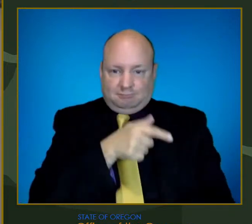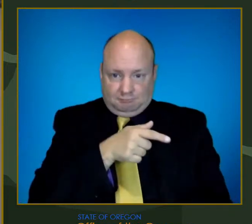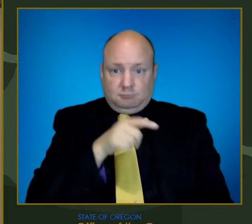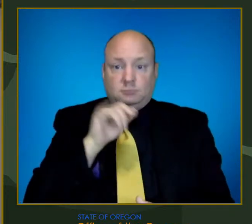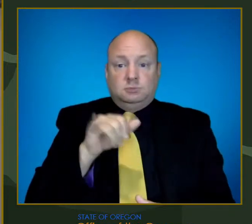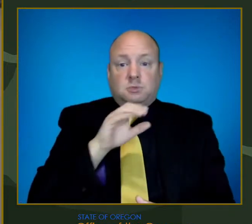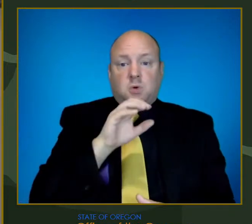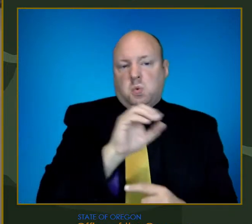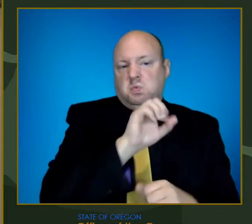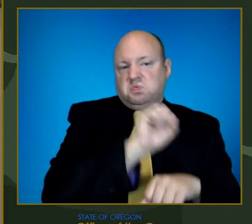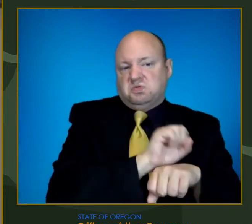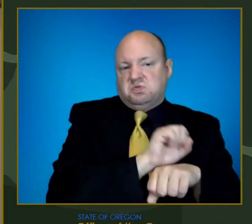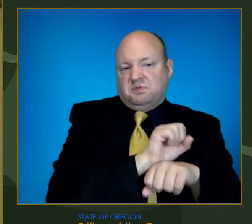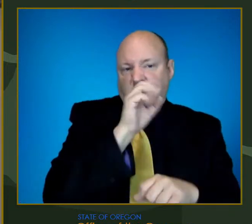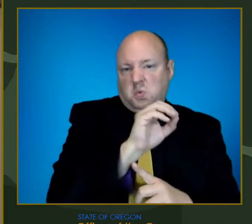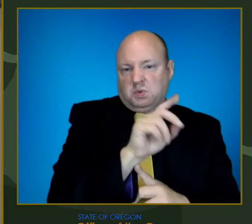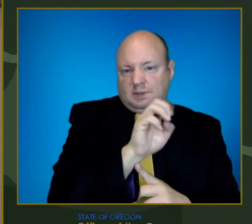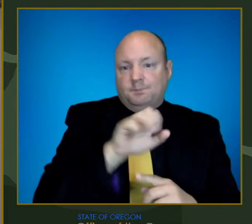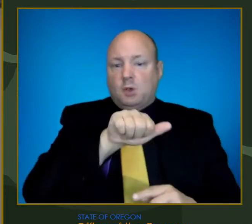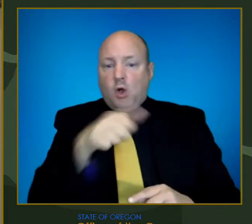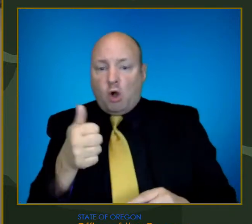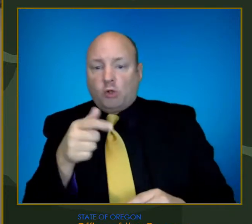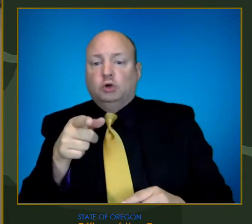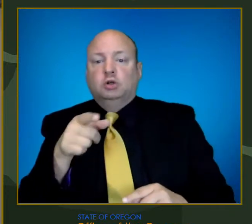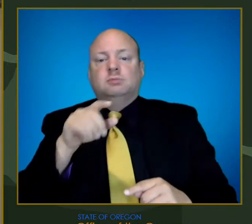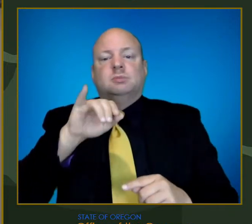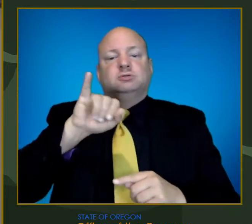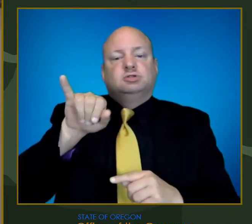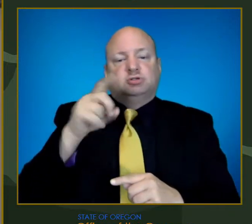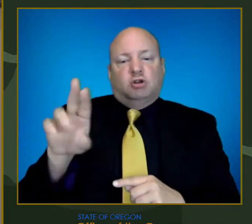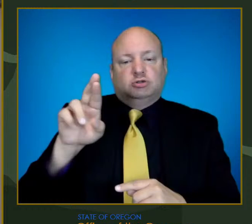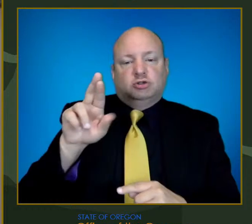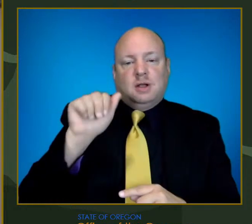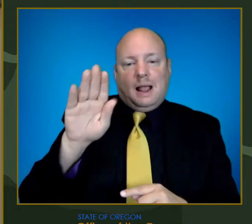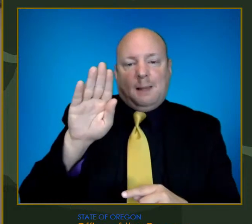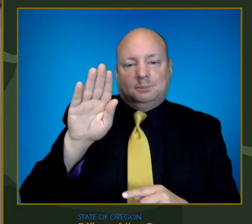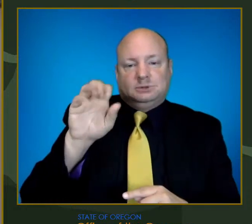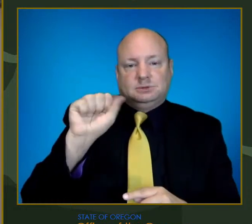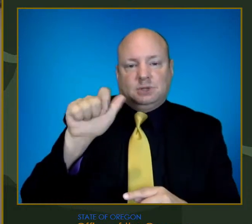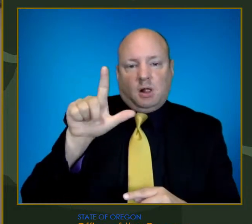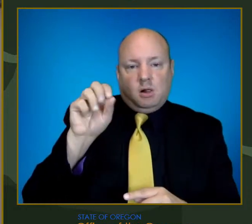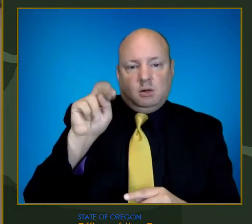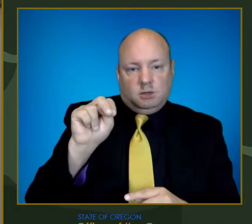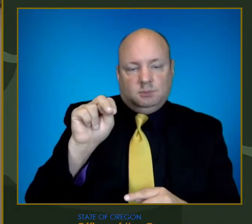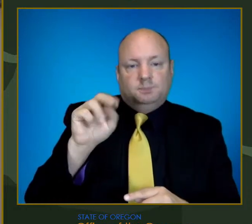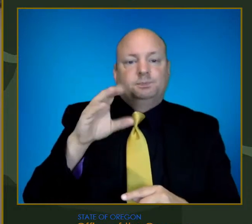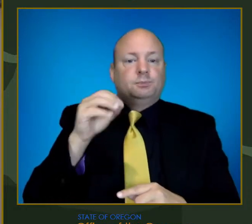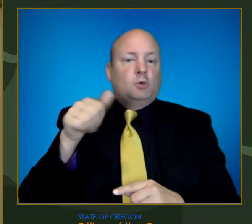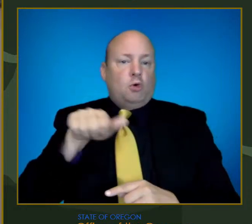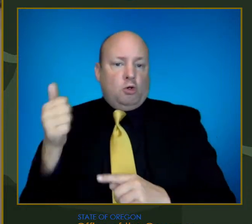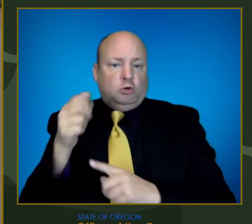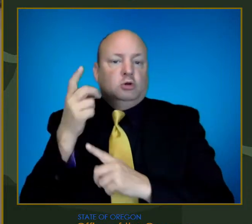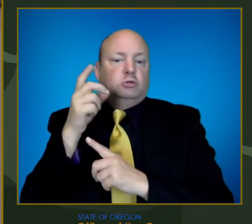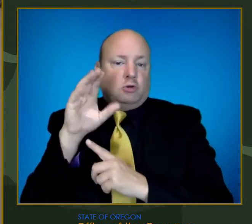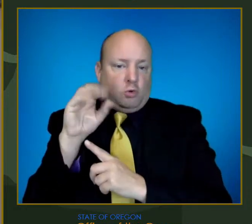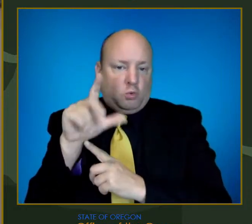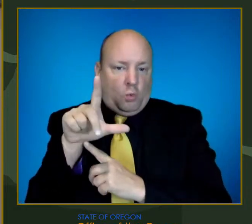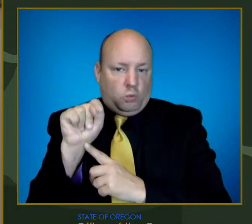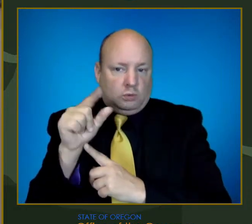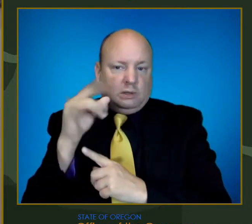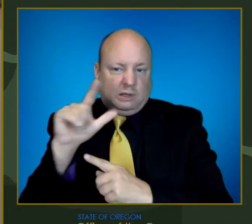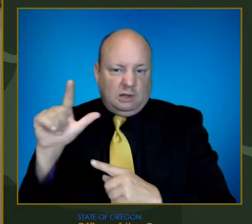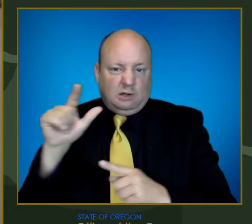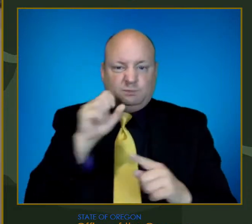Absalon, Chief Physician Executive for St. Charles. I'll start this morning by addressing Oregon's hospital